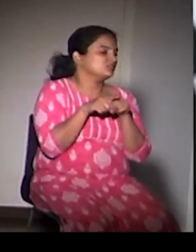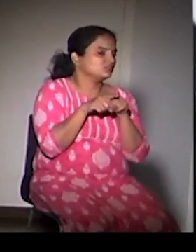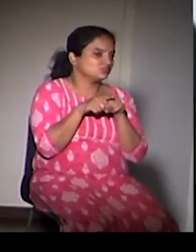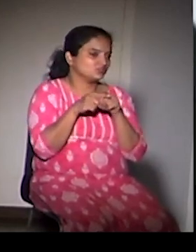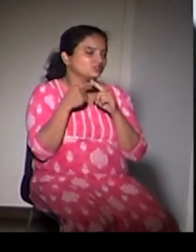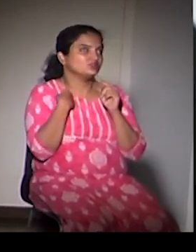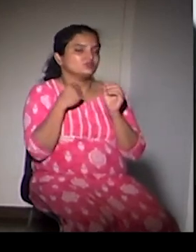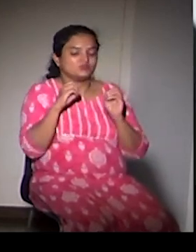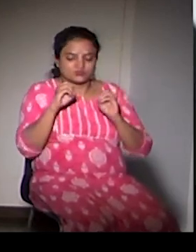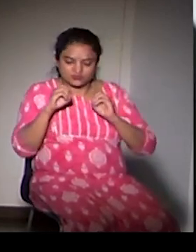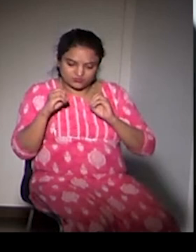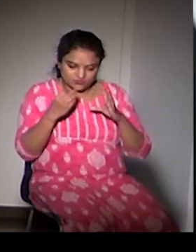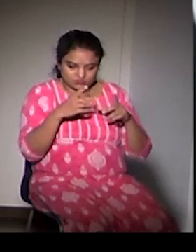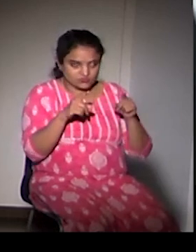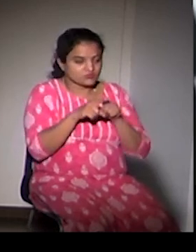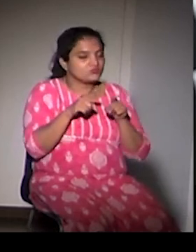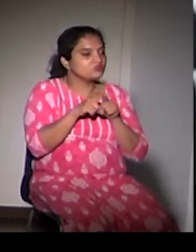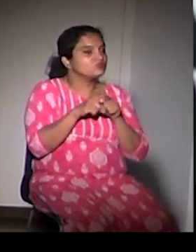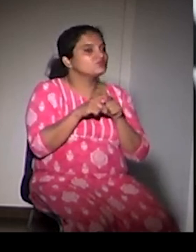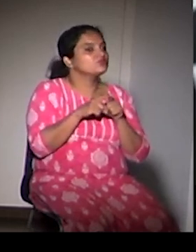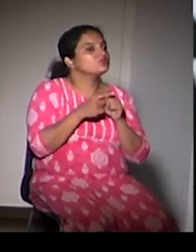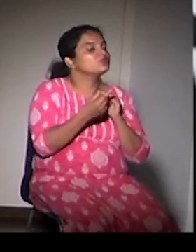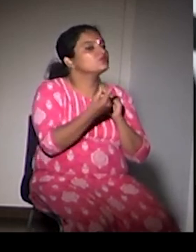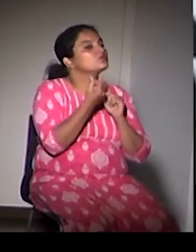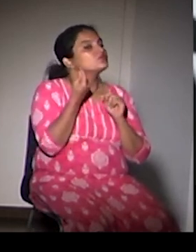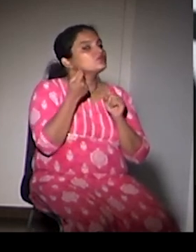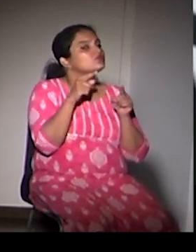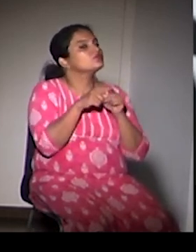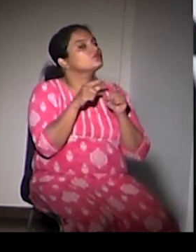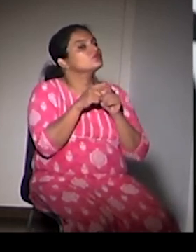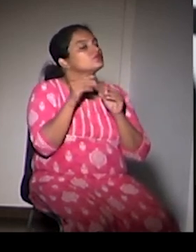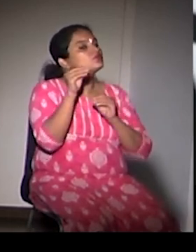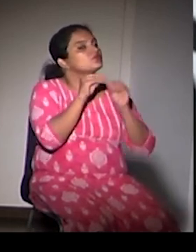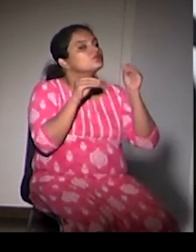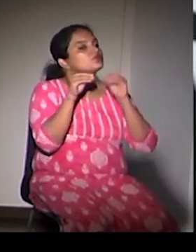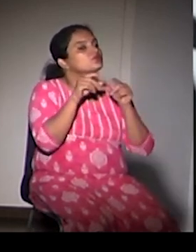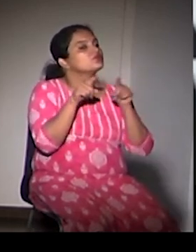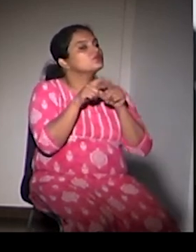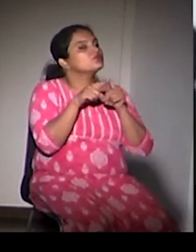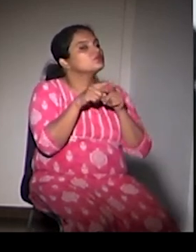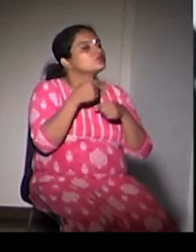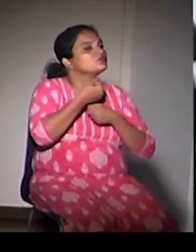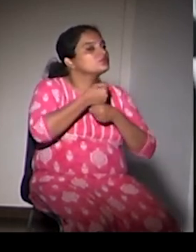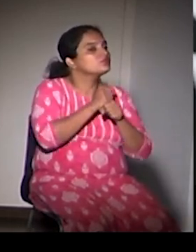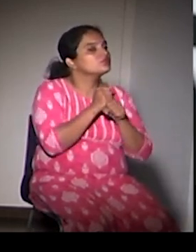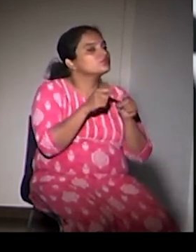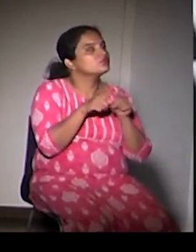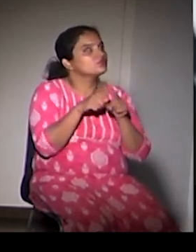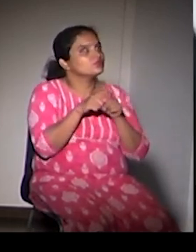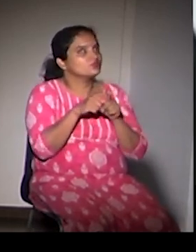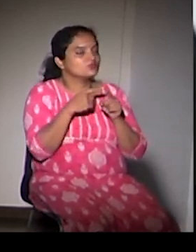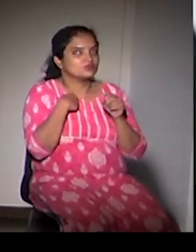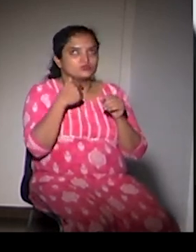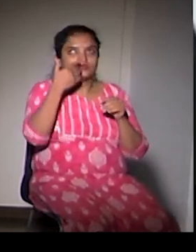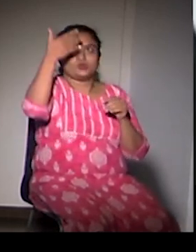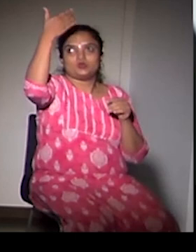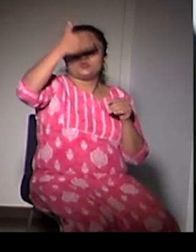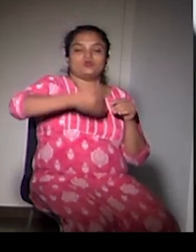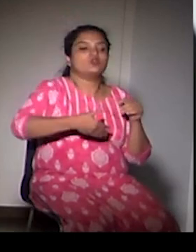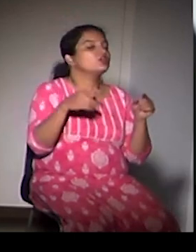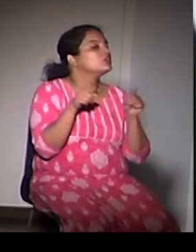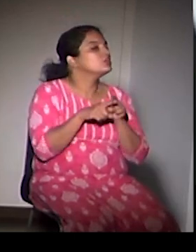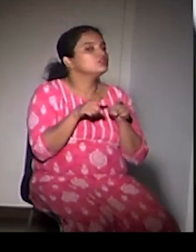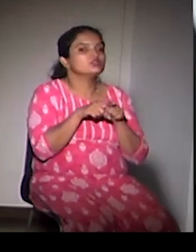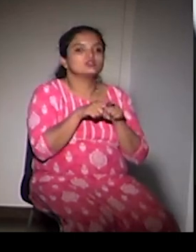studied tiles had always assumed that these pieces were placed straight onto the wall.